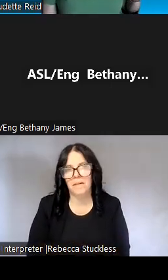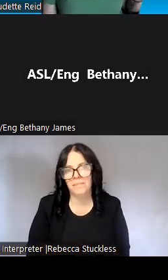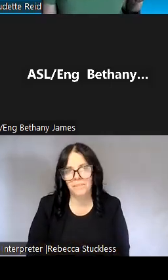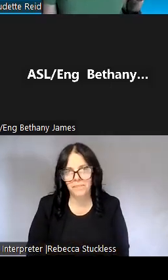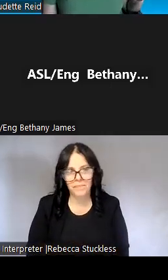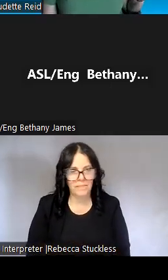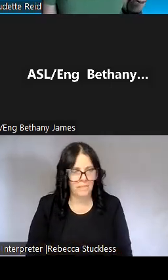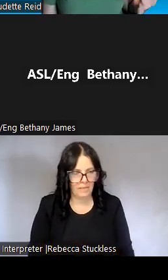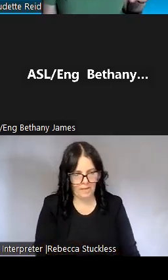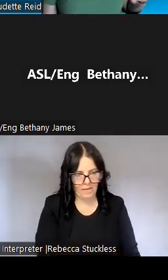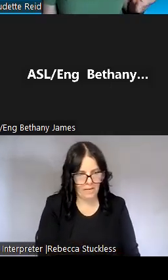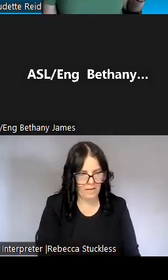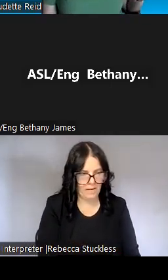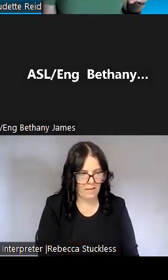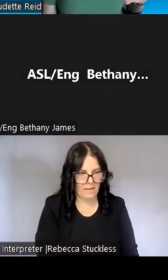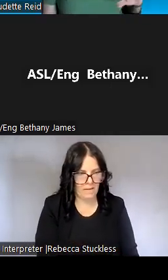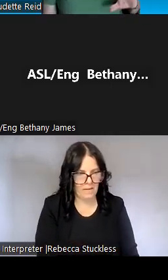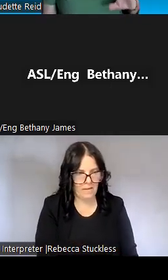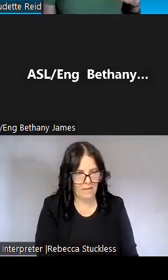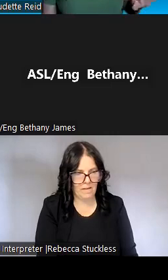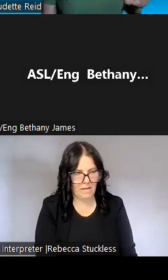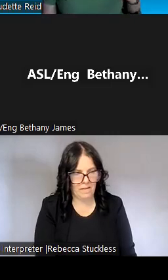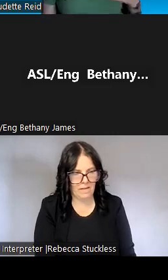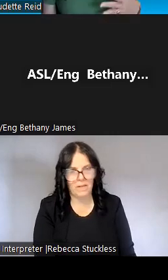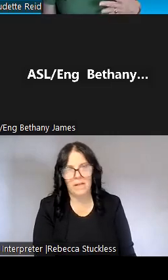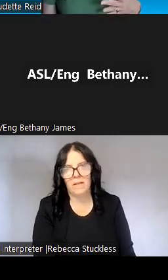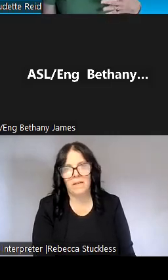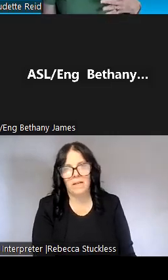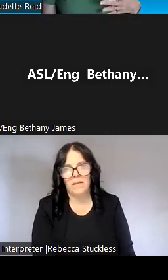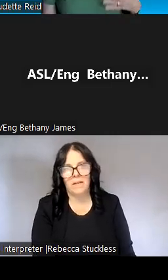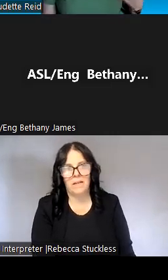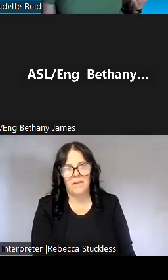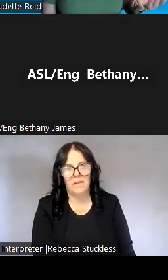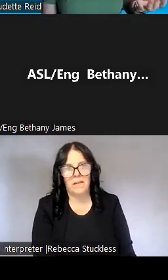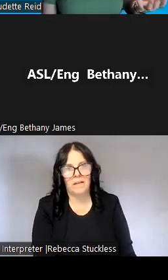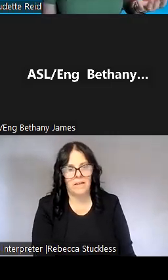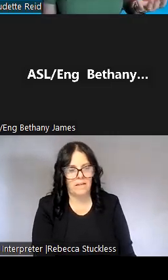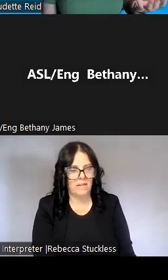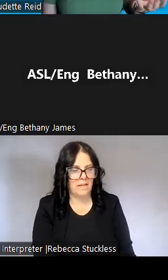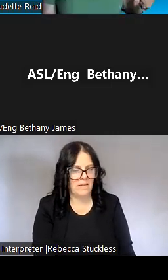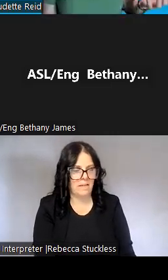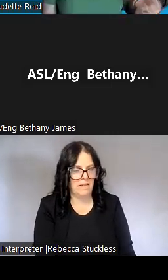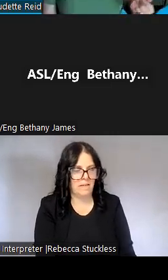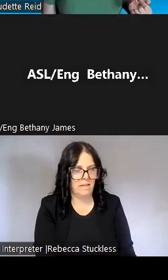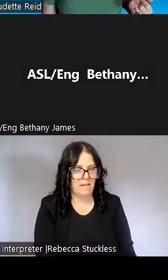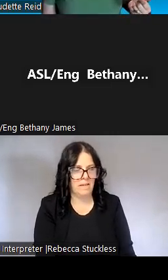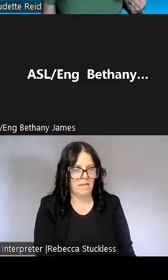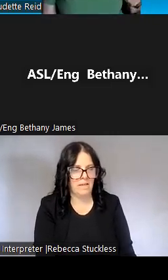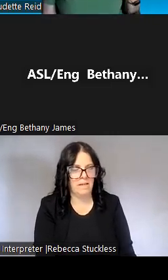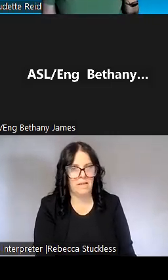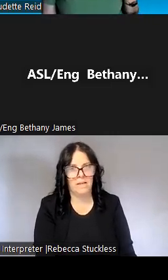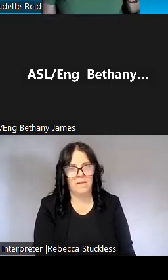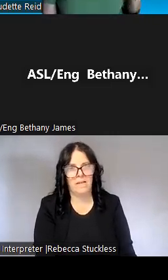So there also is a difference between a cell phone and a smartphone. A cell phone is sometimes called a mobile